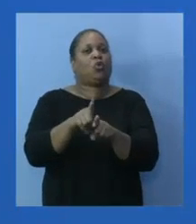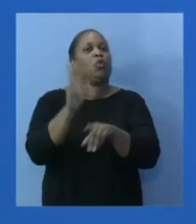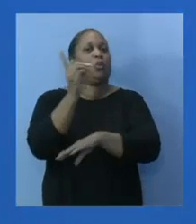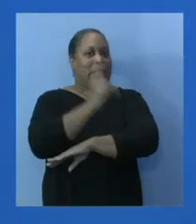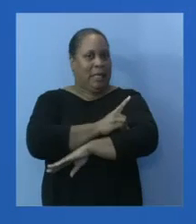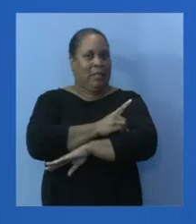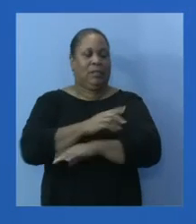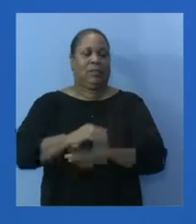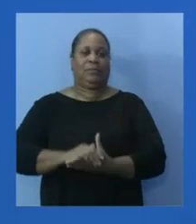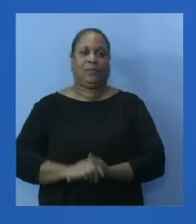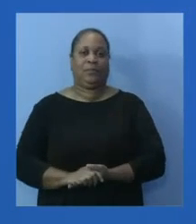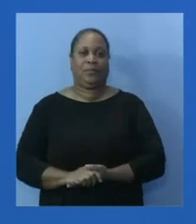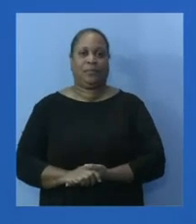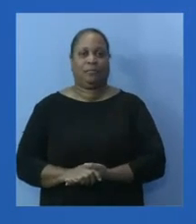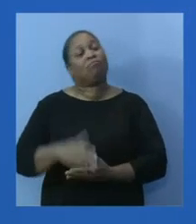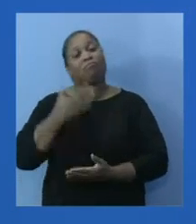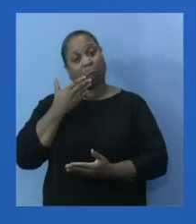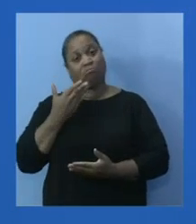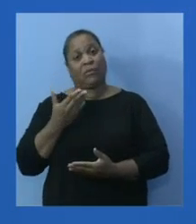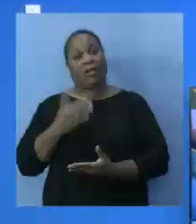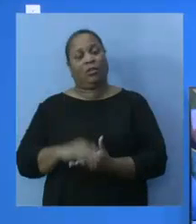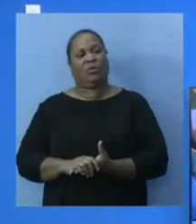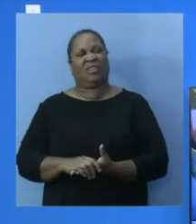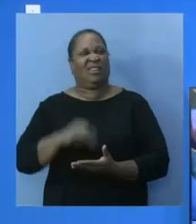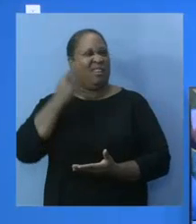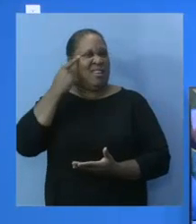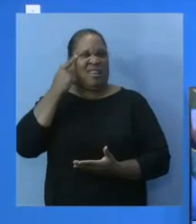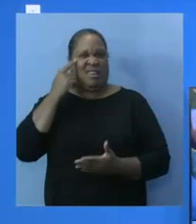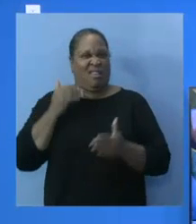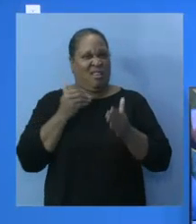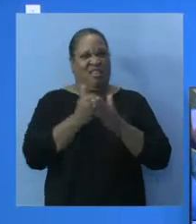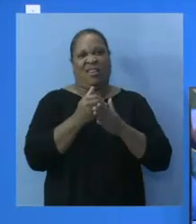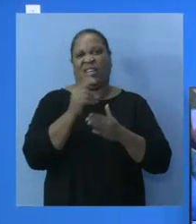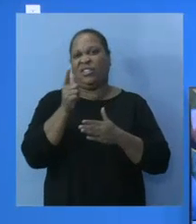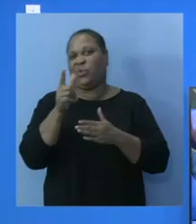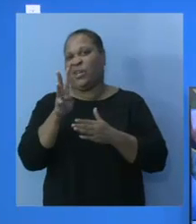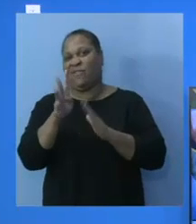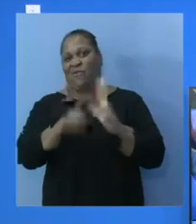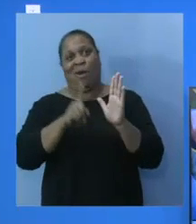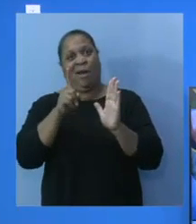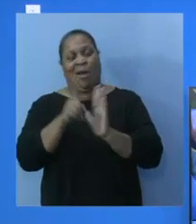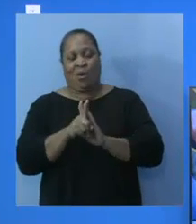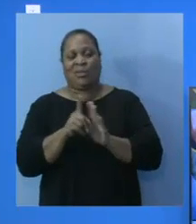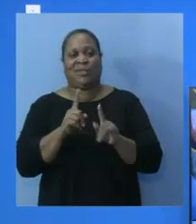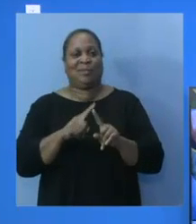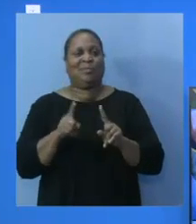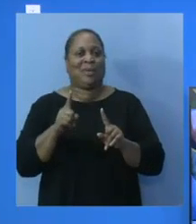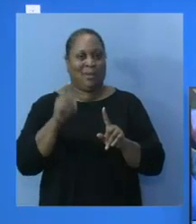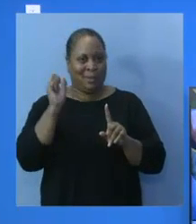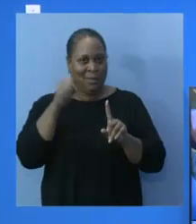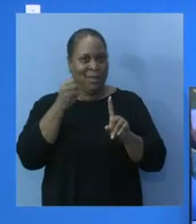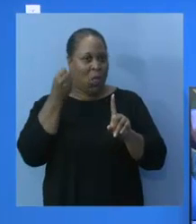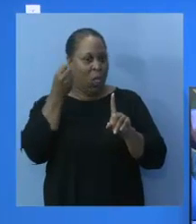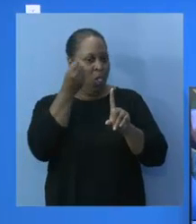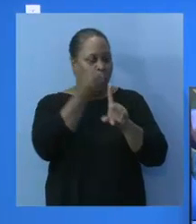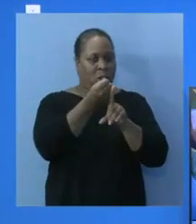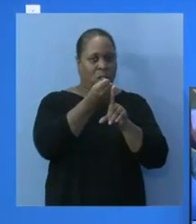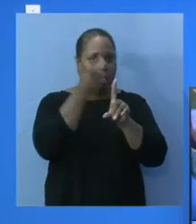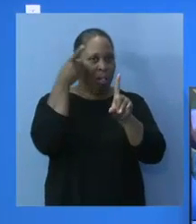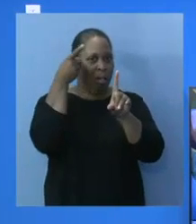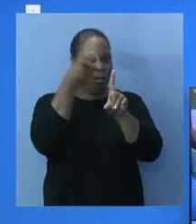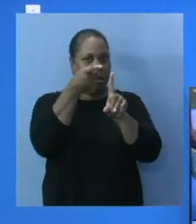days. Okay, thank you. I don't think we're going to get to 24 hours a day, Okay. but we are going to hit that target.